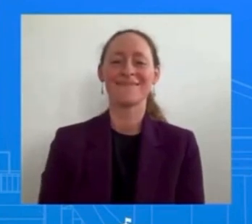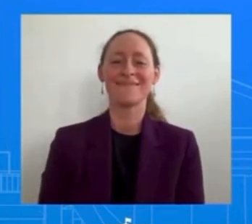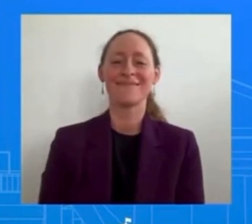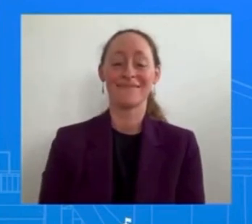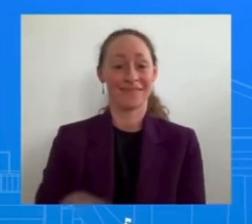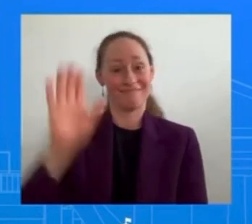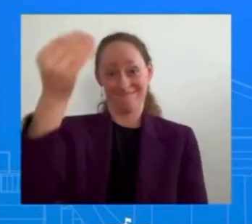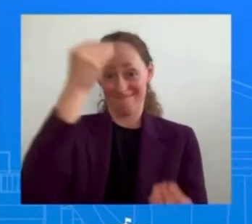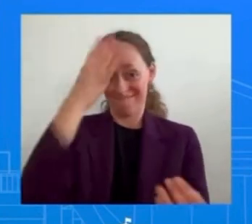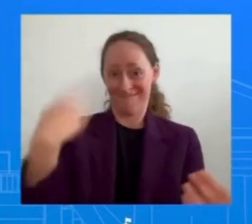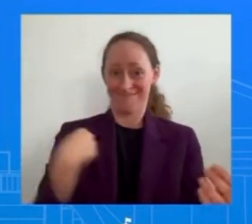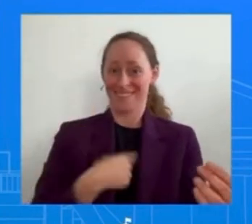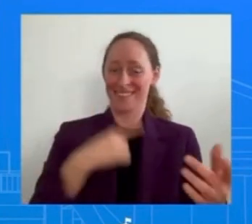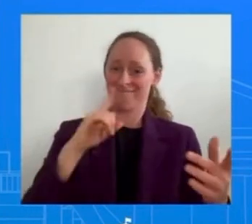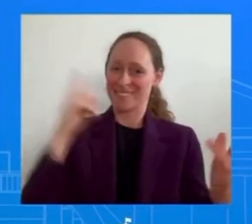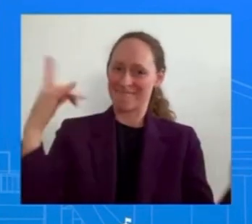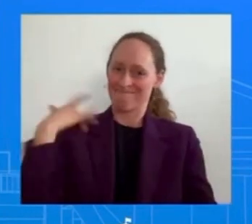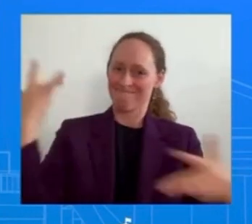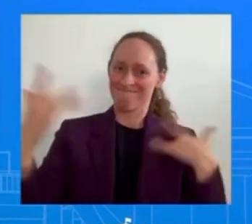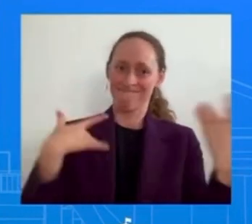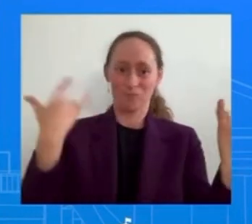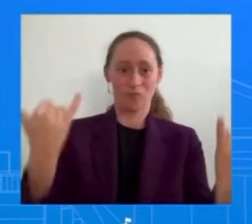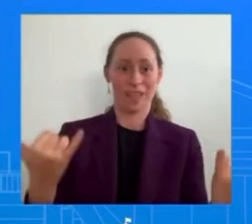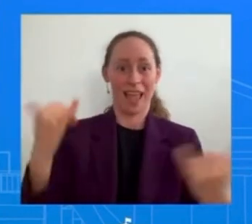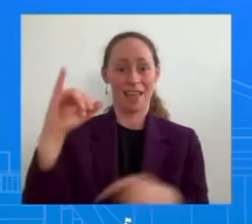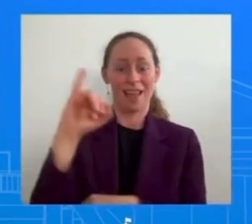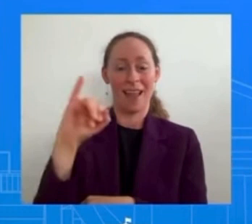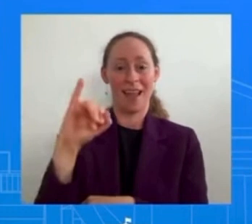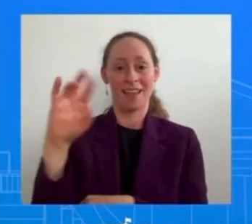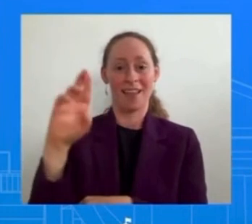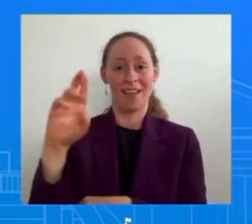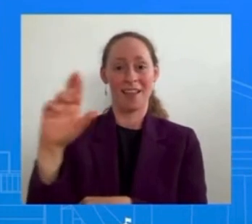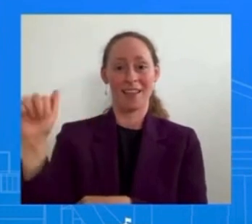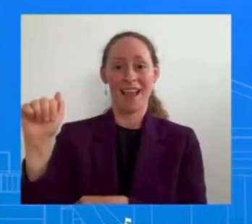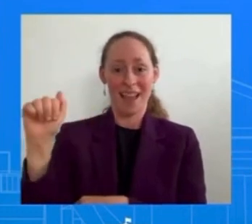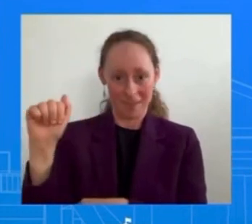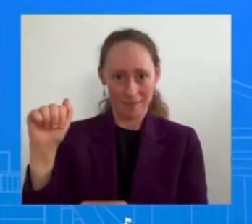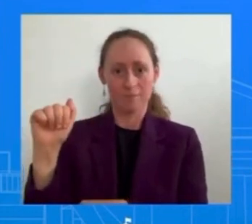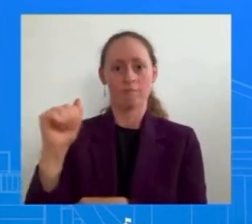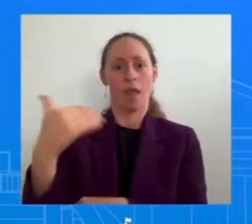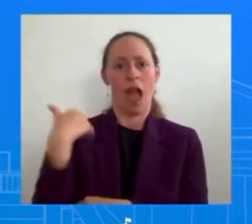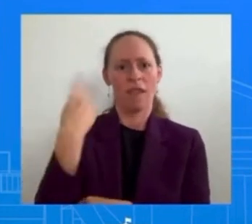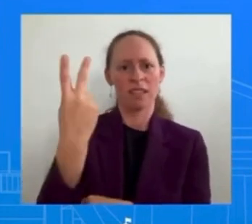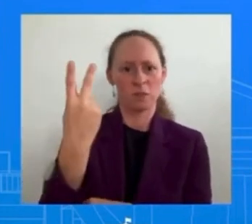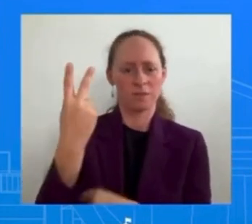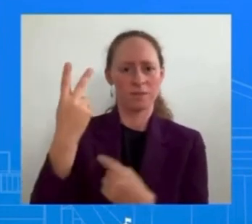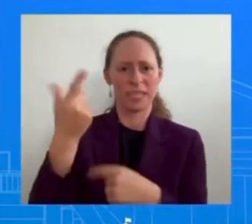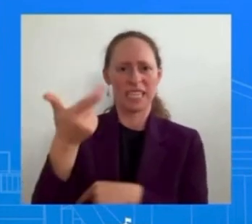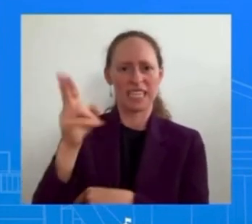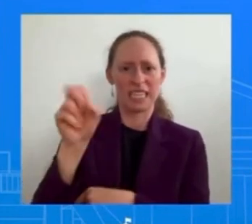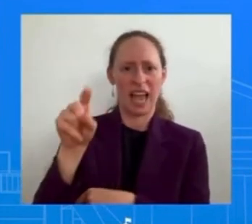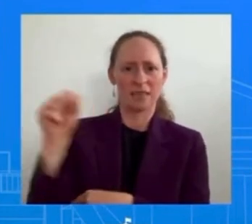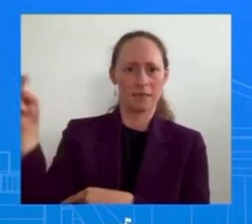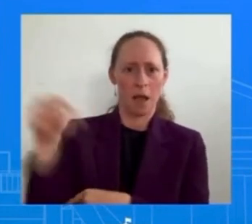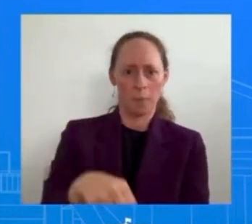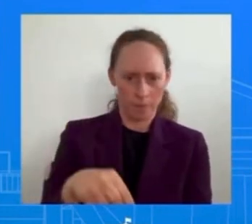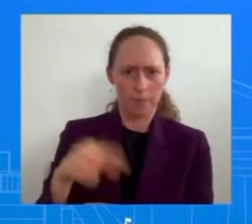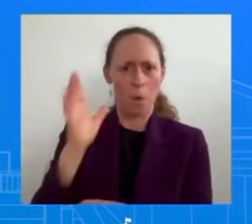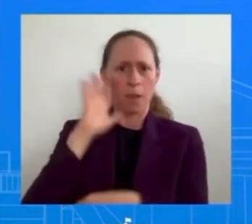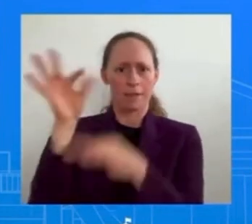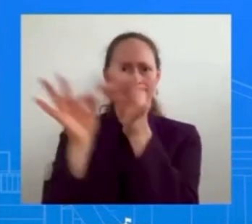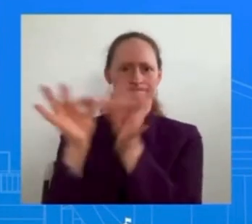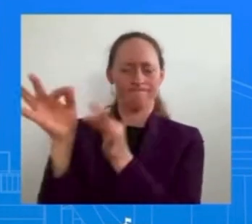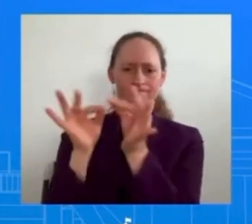that, I have two guests with me. And as you know, in a couple of hours, the president will deliver remarks at an event marking all